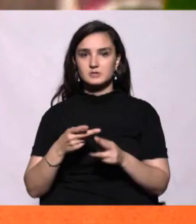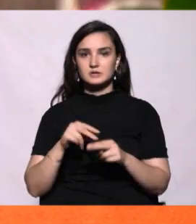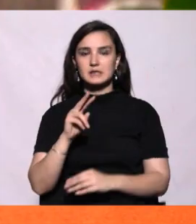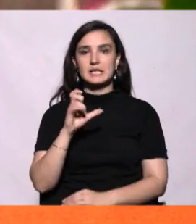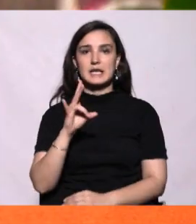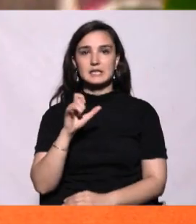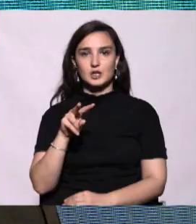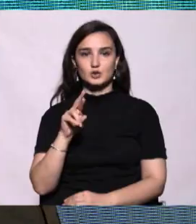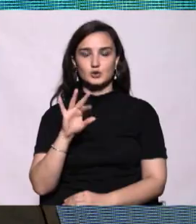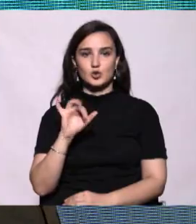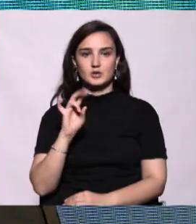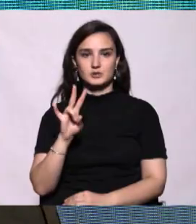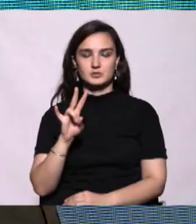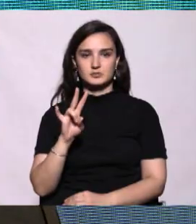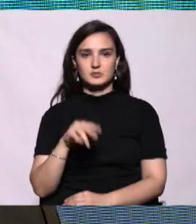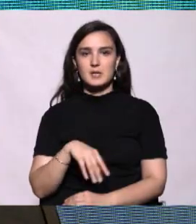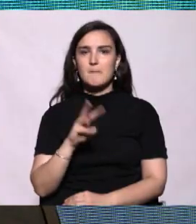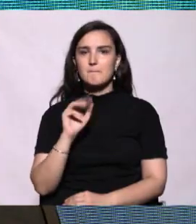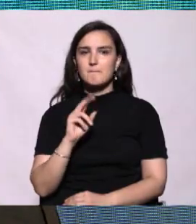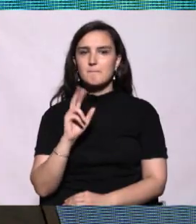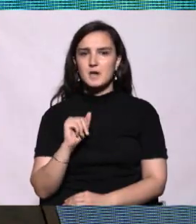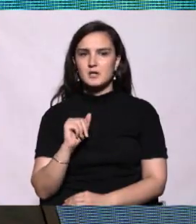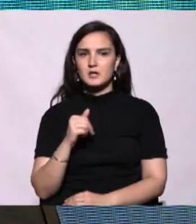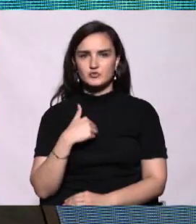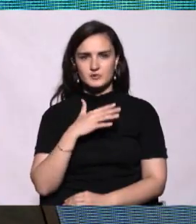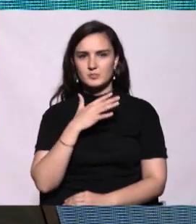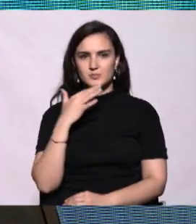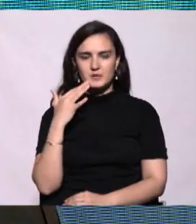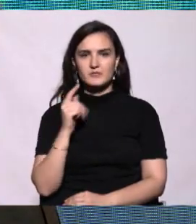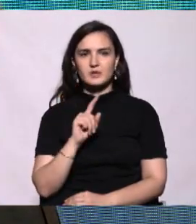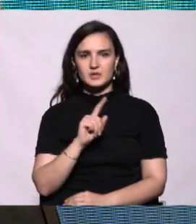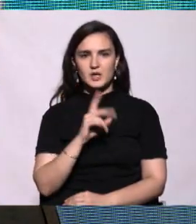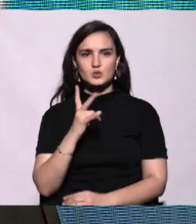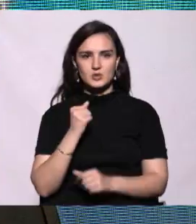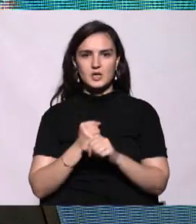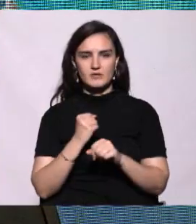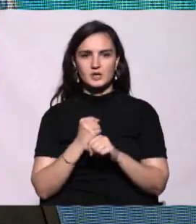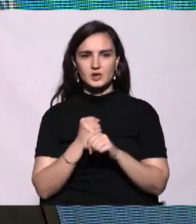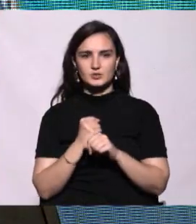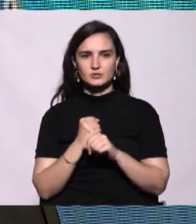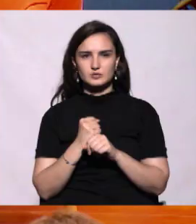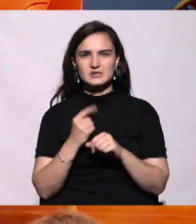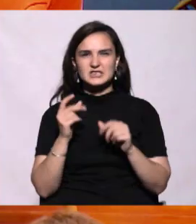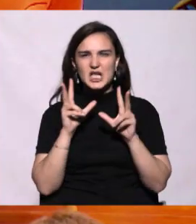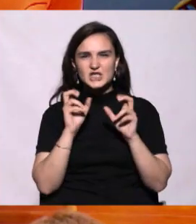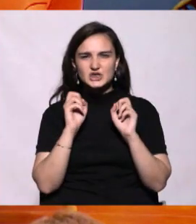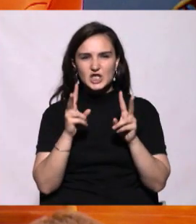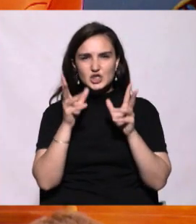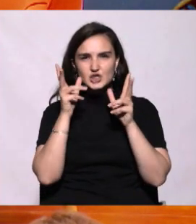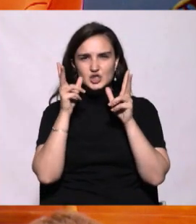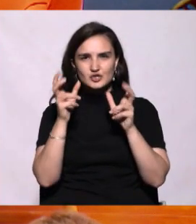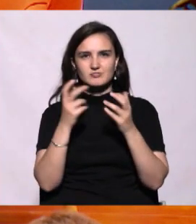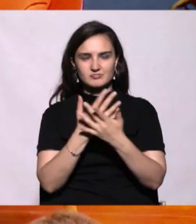Doyle. Now, Ms. Maka, it has a lot to do with ghosts and scary things. Yeah. I wonder, do you